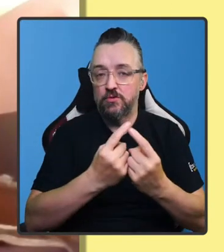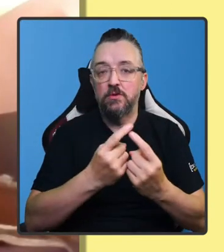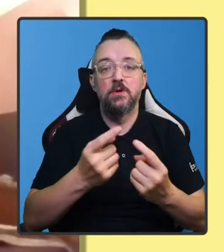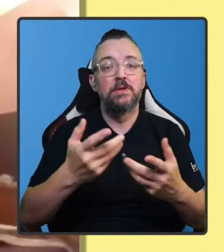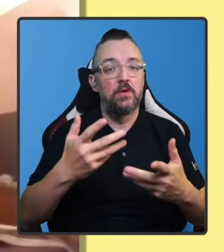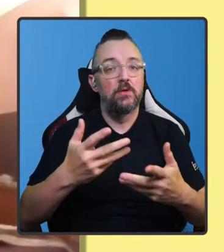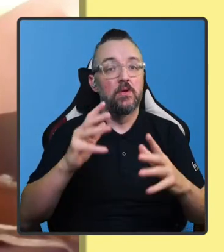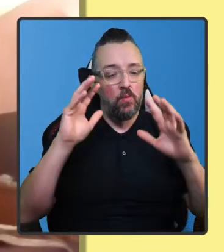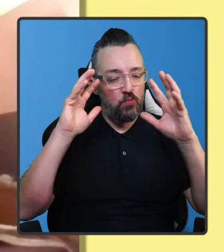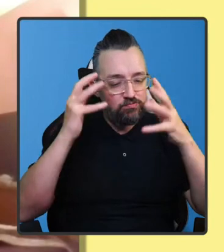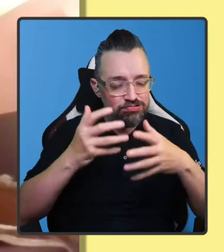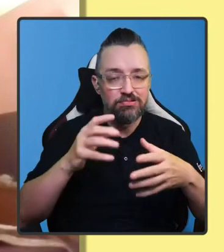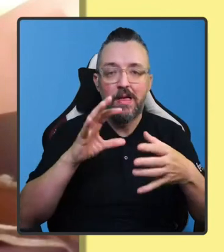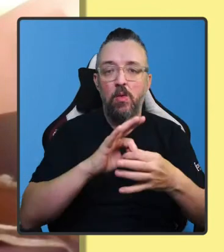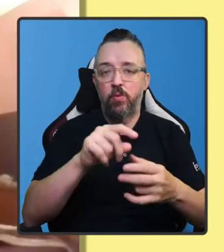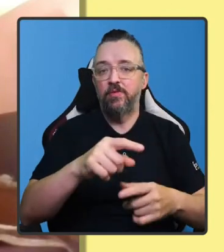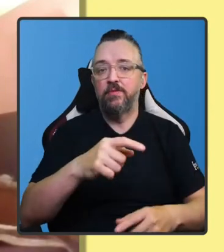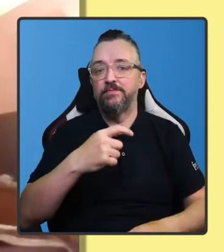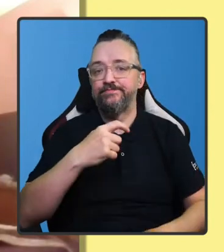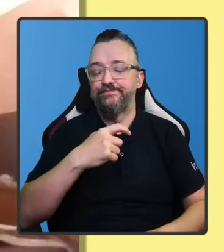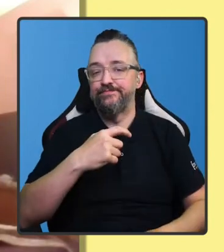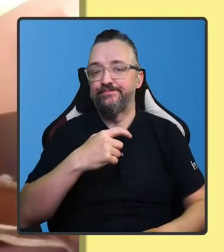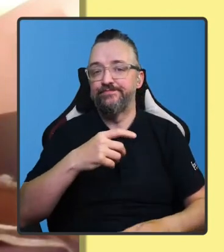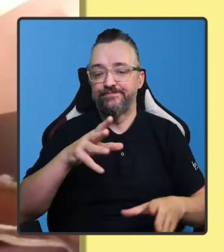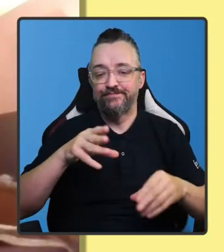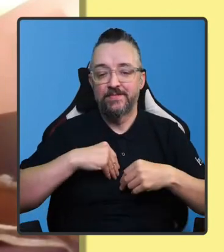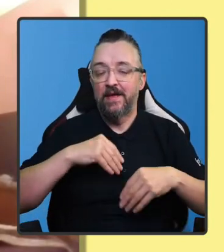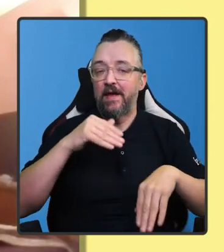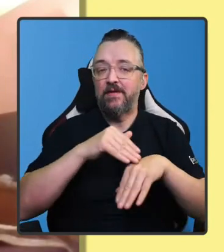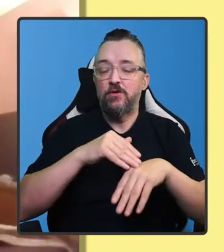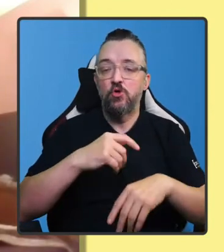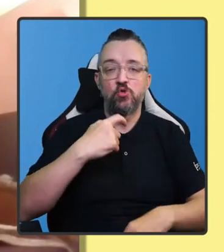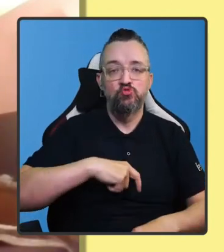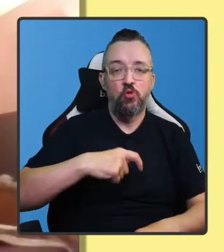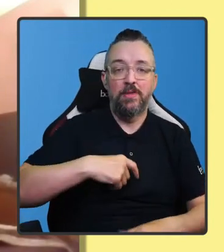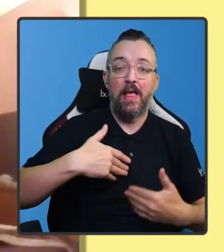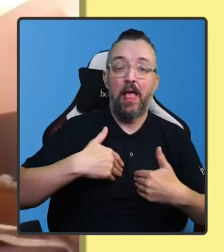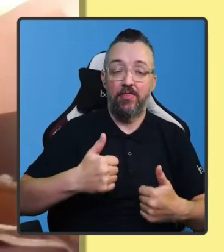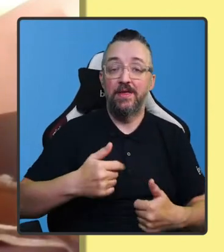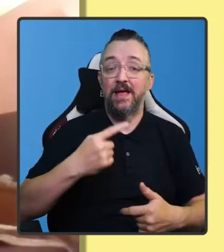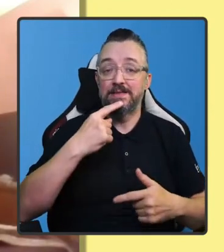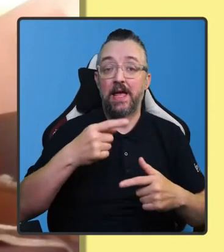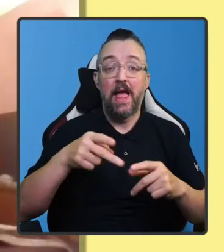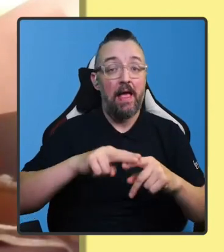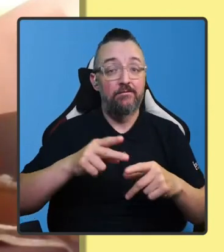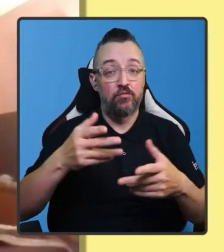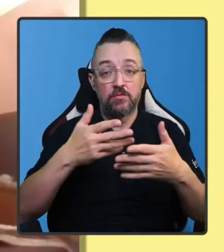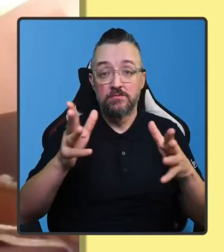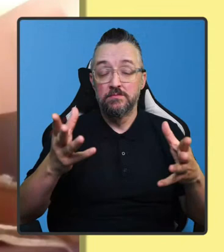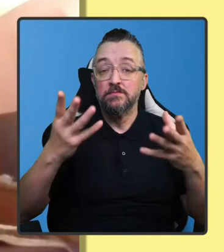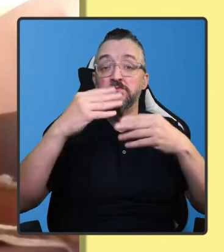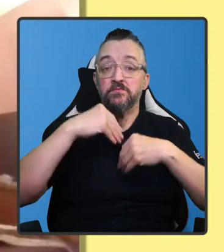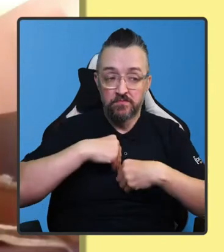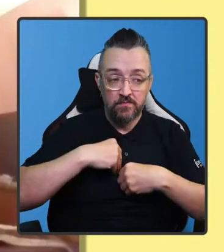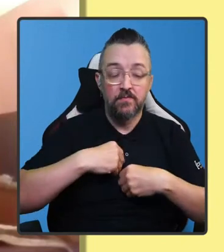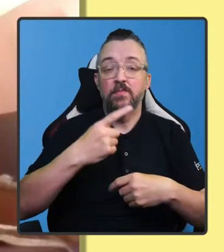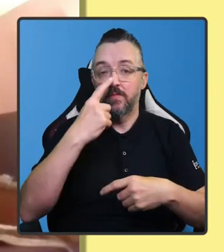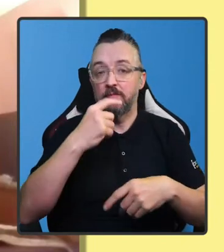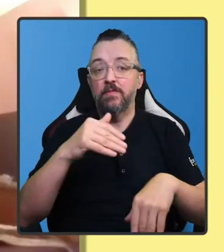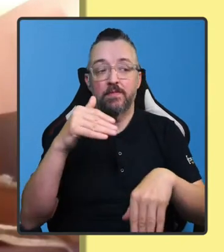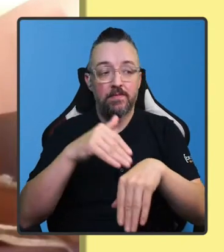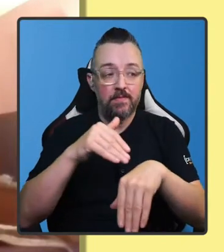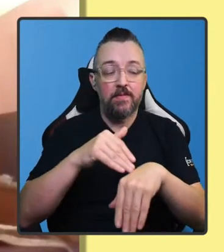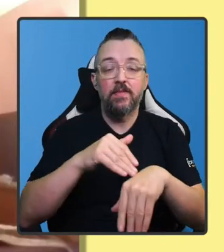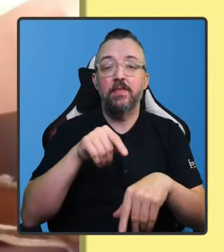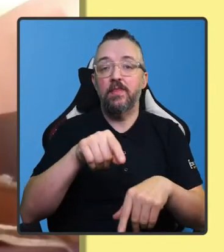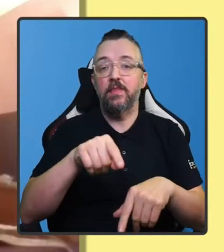about glyphosate impacts in human health. Studies have suggested that long-term exposure to glyphosate has been found to have links to various